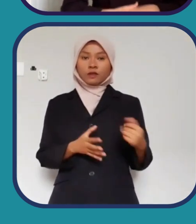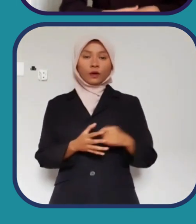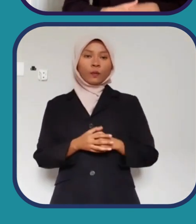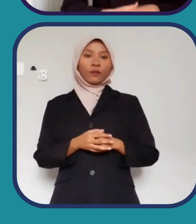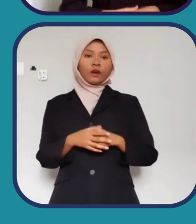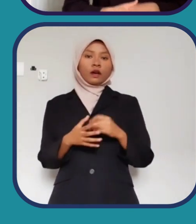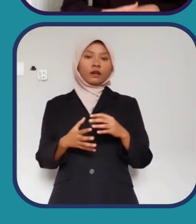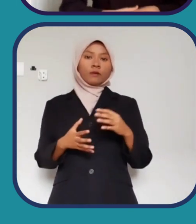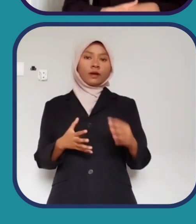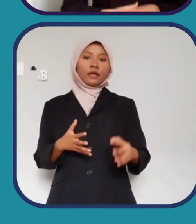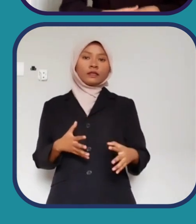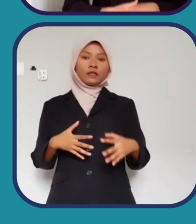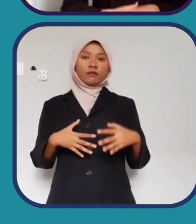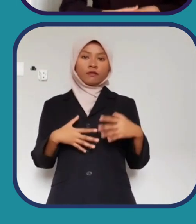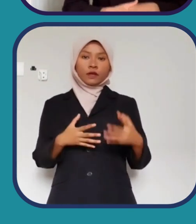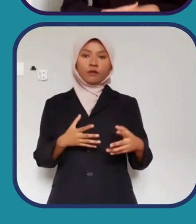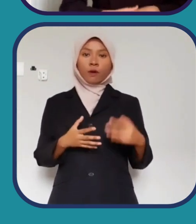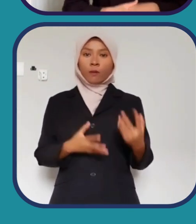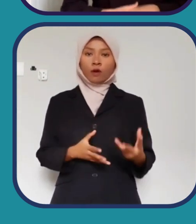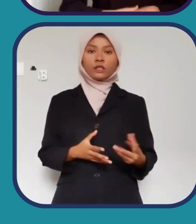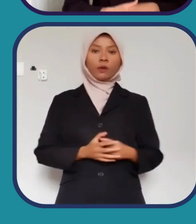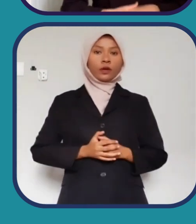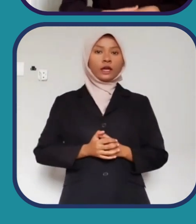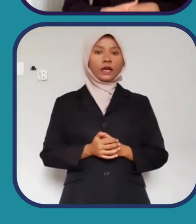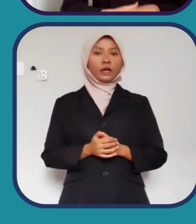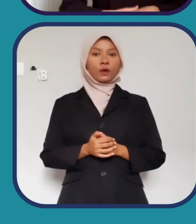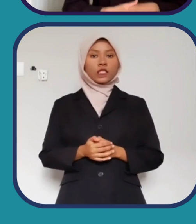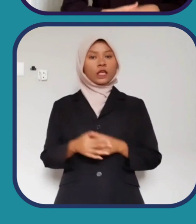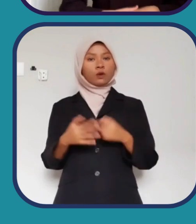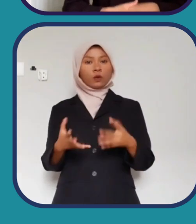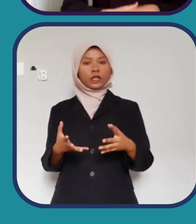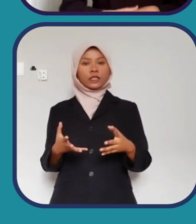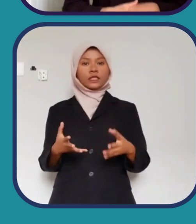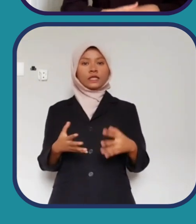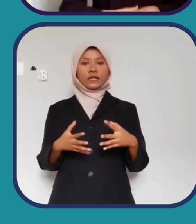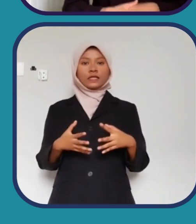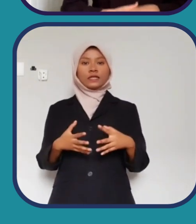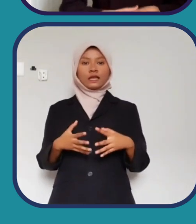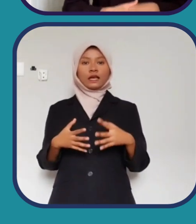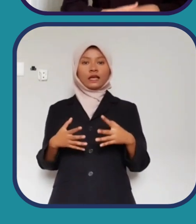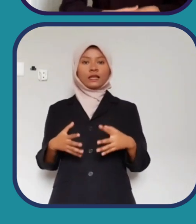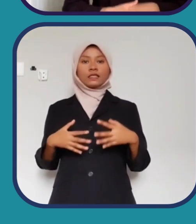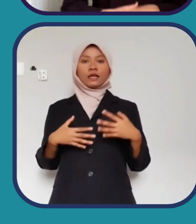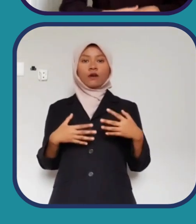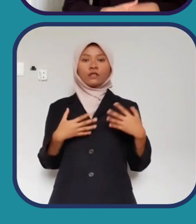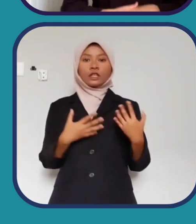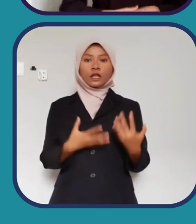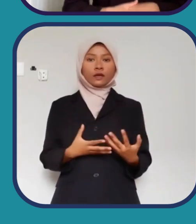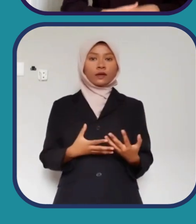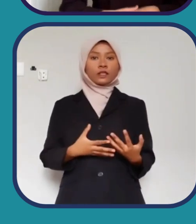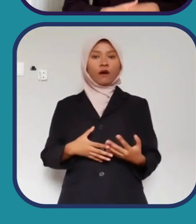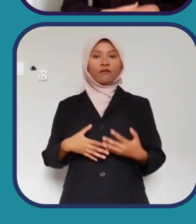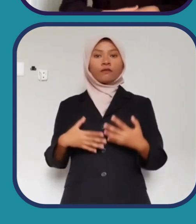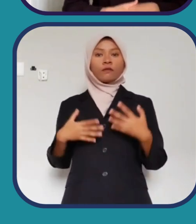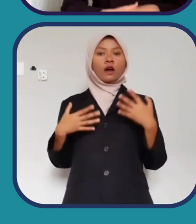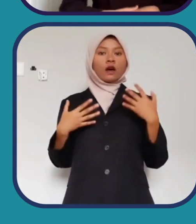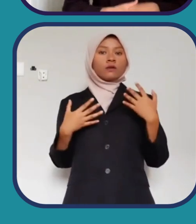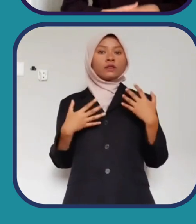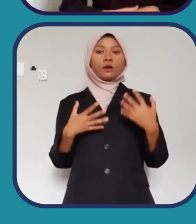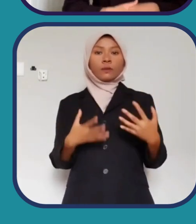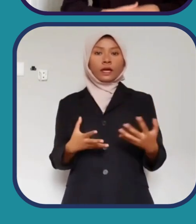Arabic. So, Arabic is the 5th most spoken language in the world. Since it is the official language